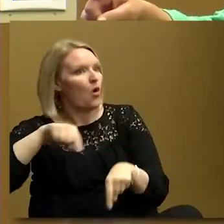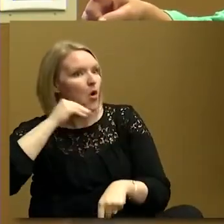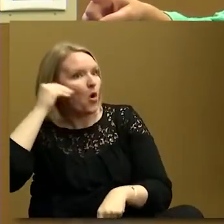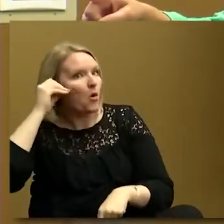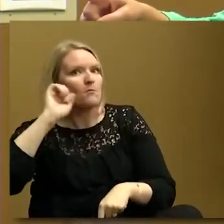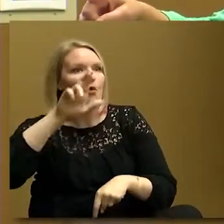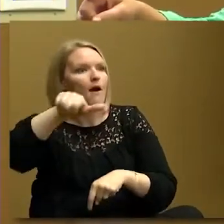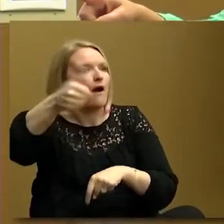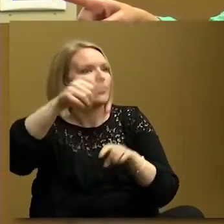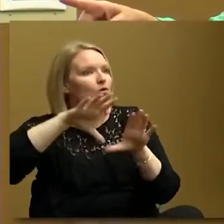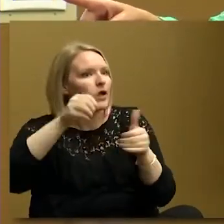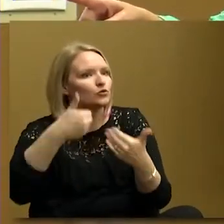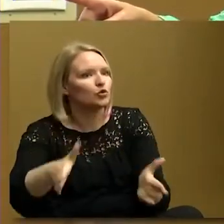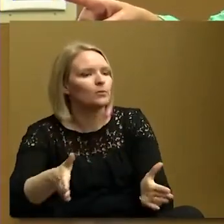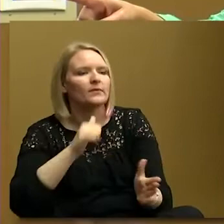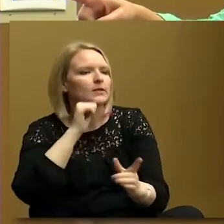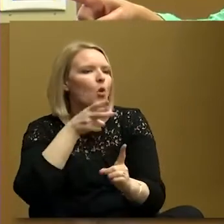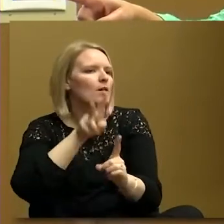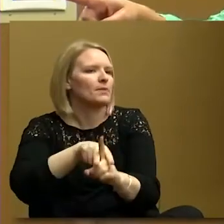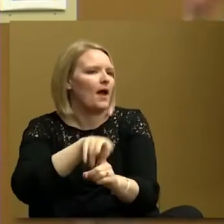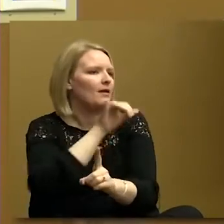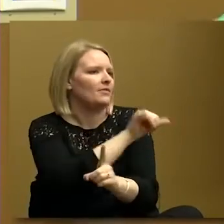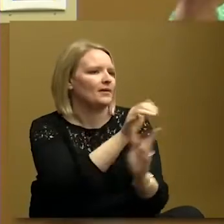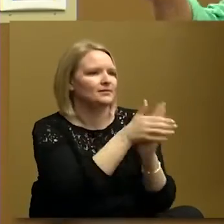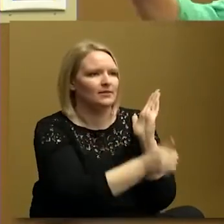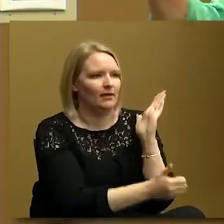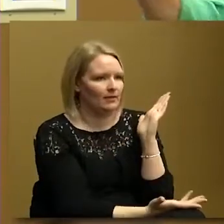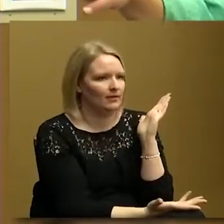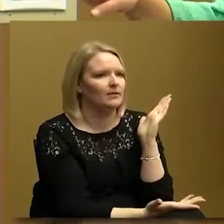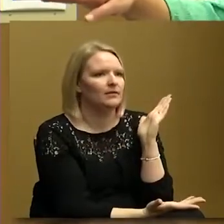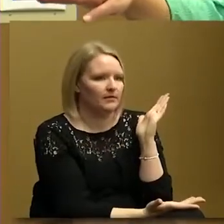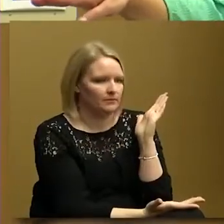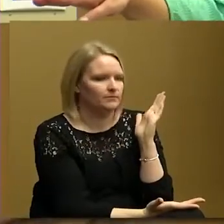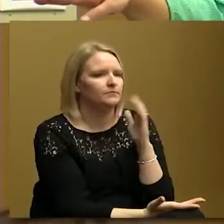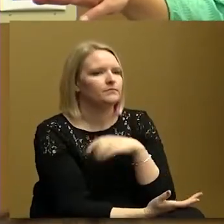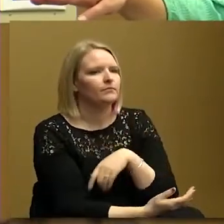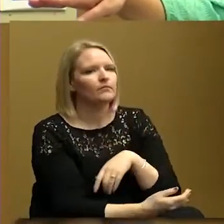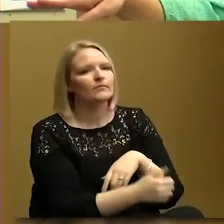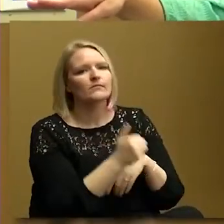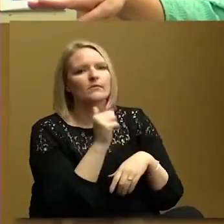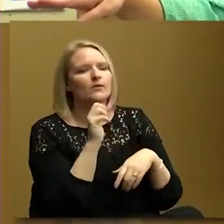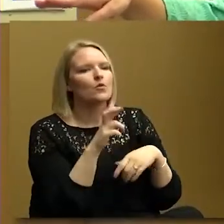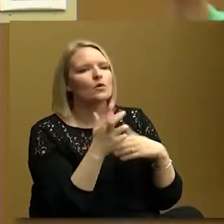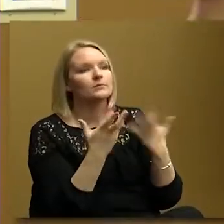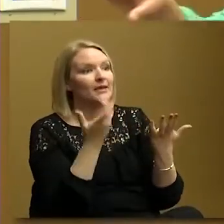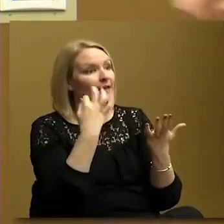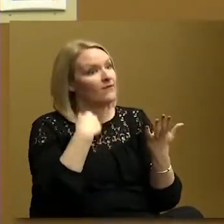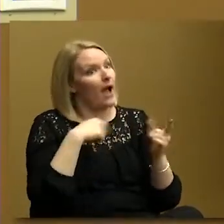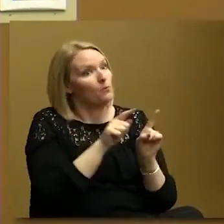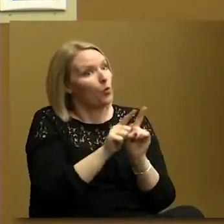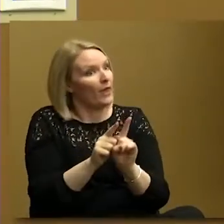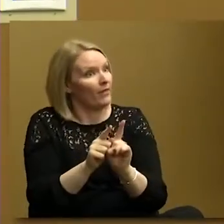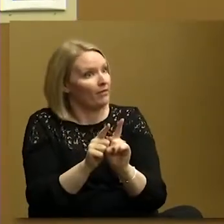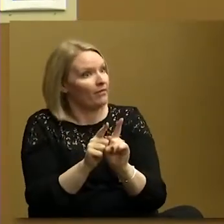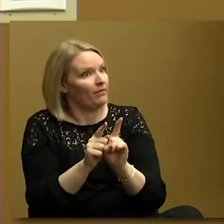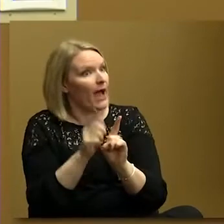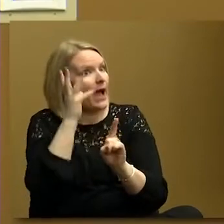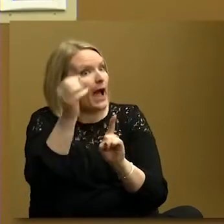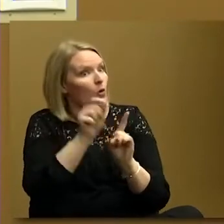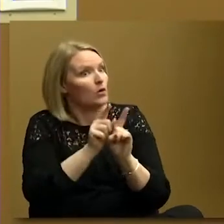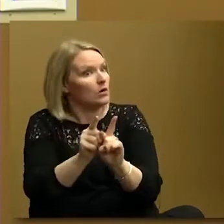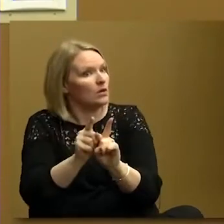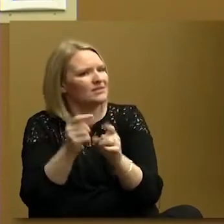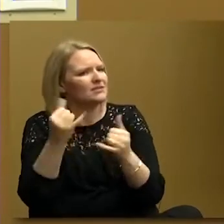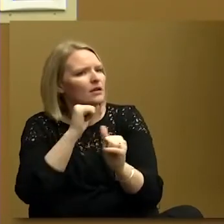somebody else has them, they don't do it. Or they go out, and even if I'm with them, they don't do it because they've learned it